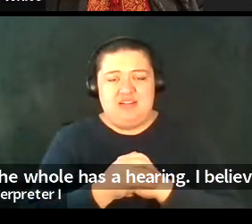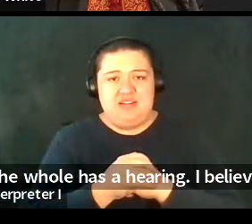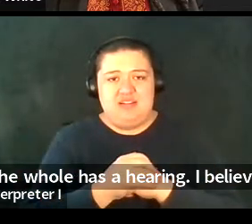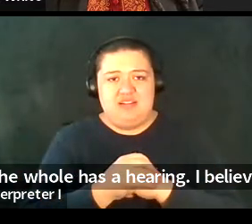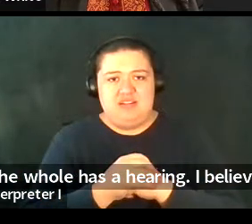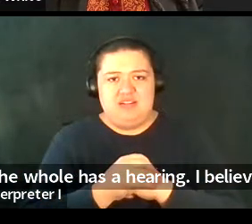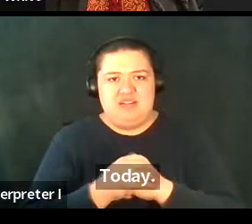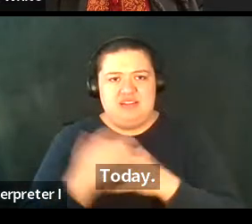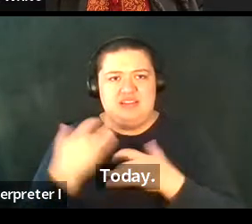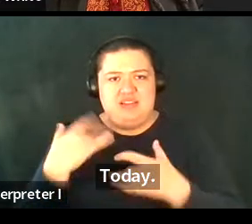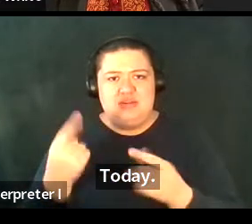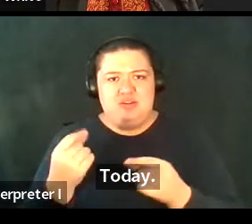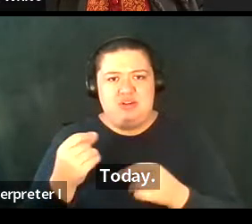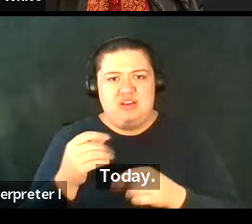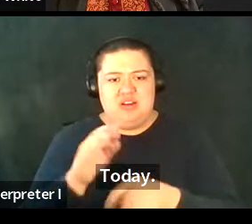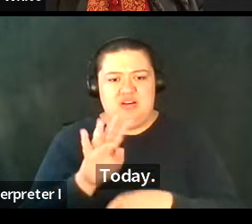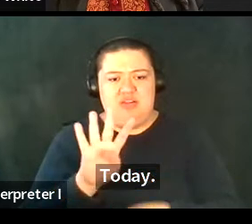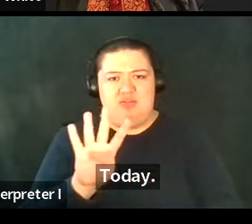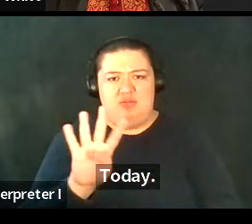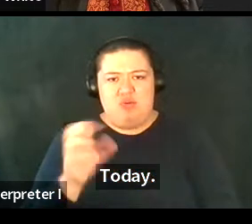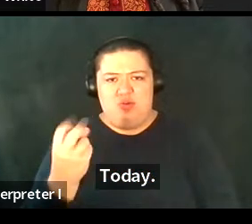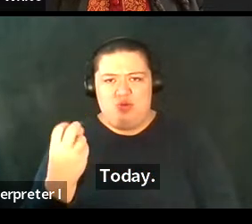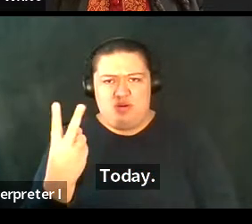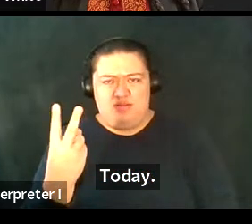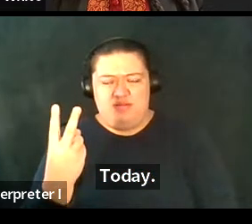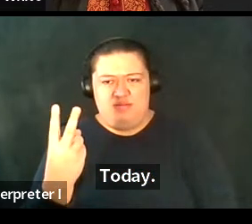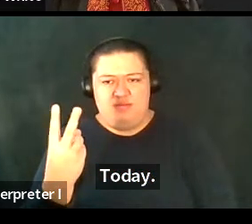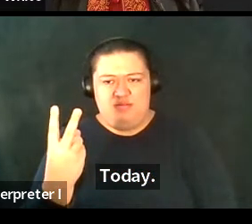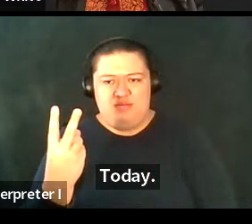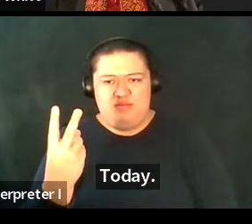And we usually do it in 4:12.